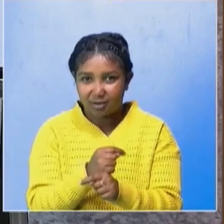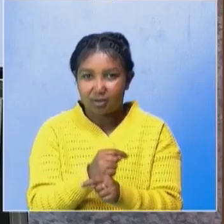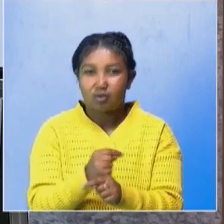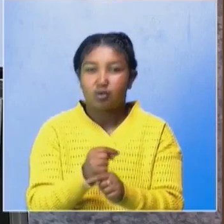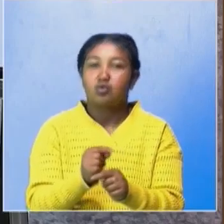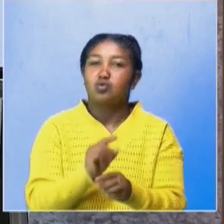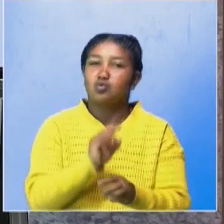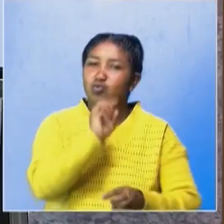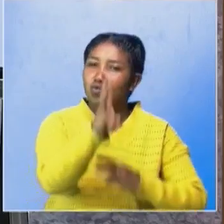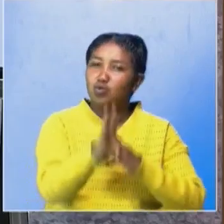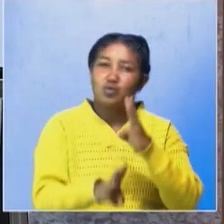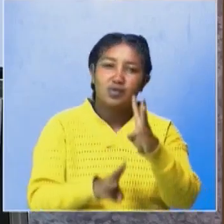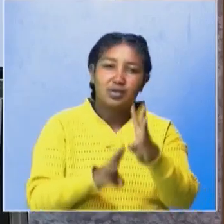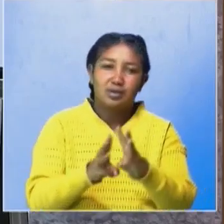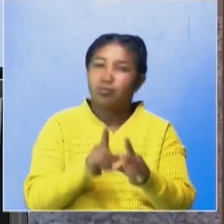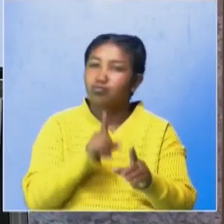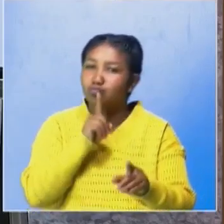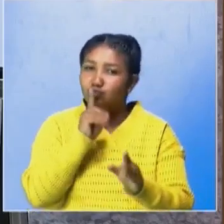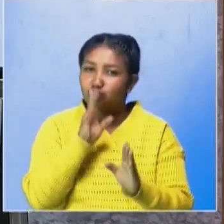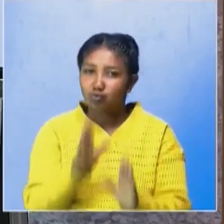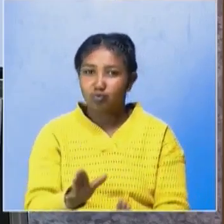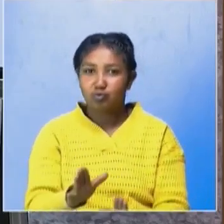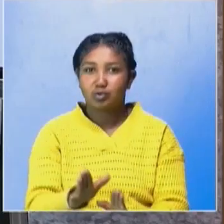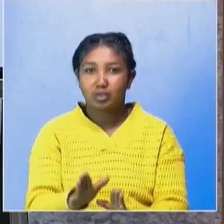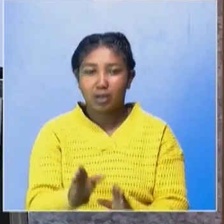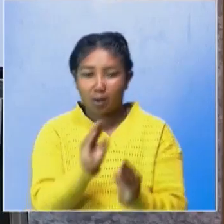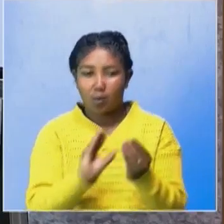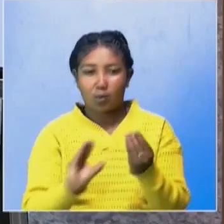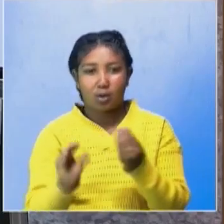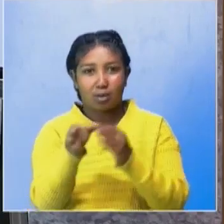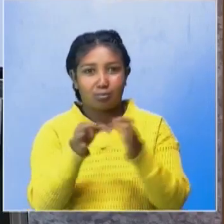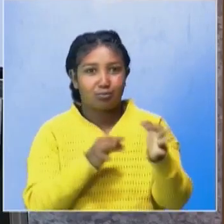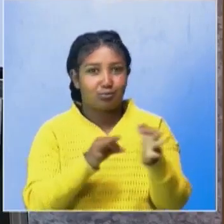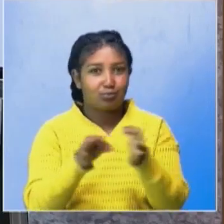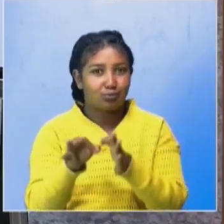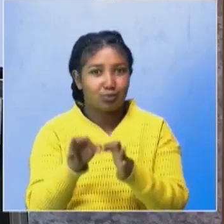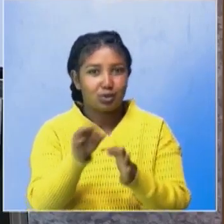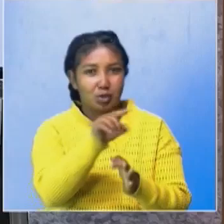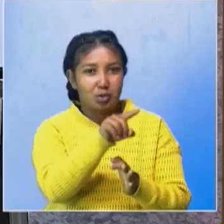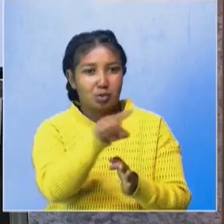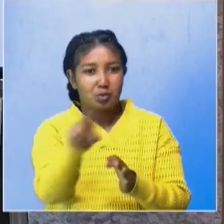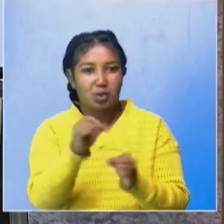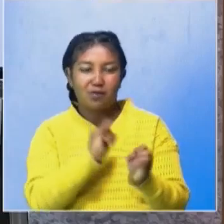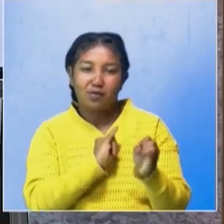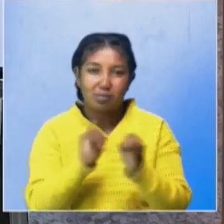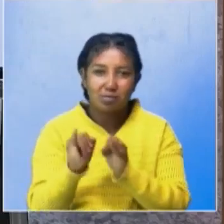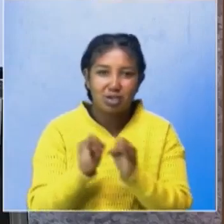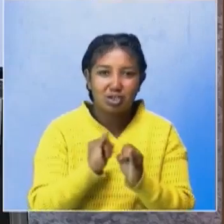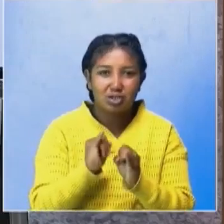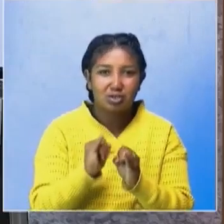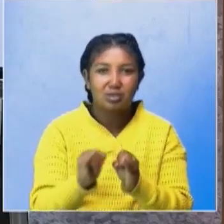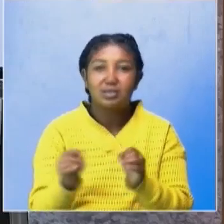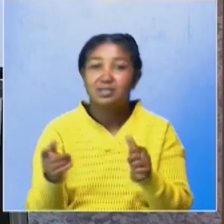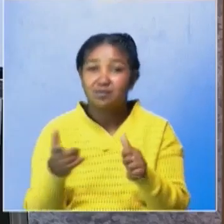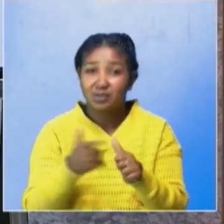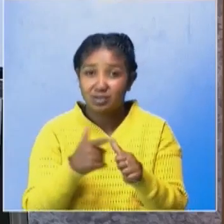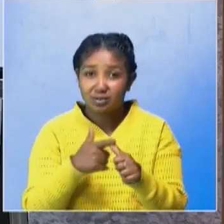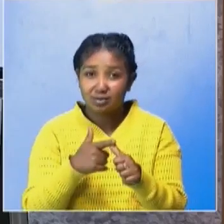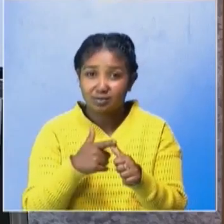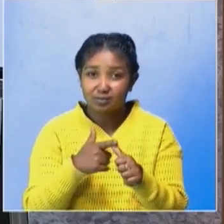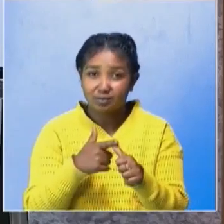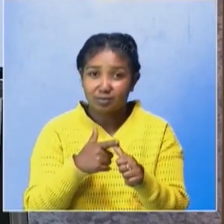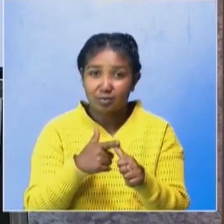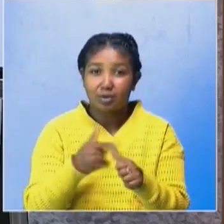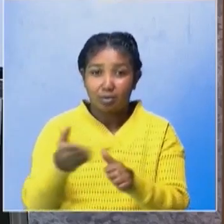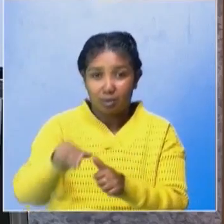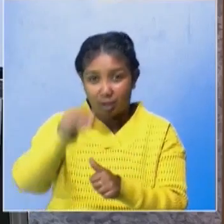universal truths, and also state of being, that who you are, also like your information too. The first thing that what we were